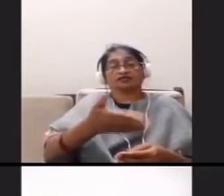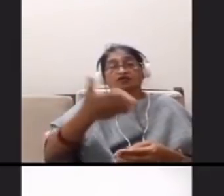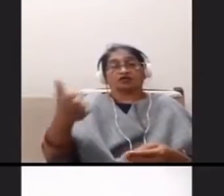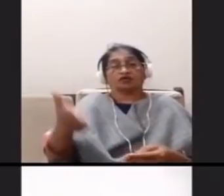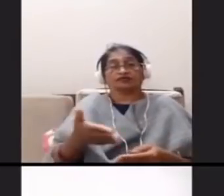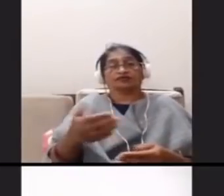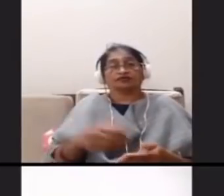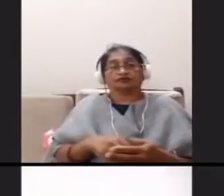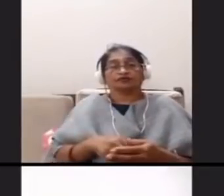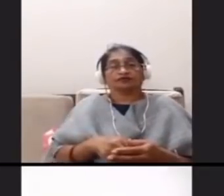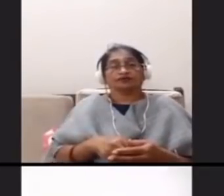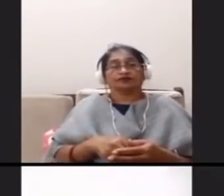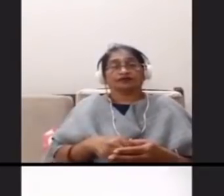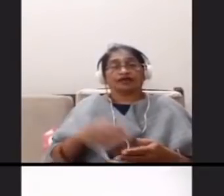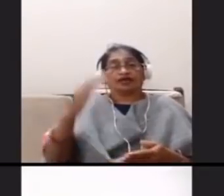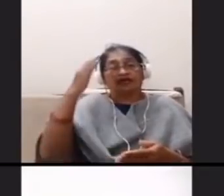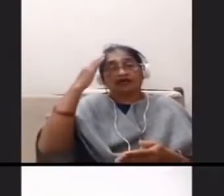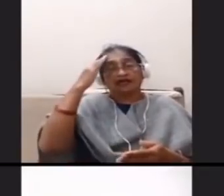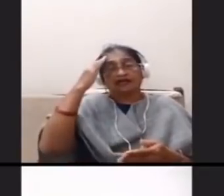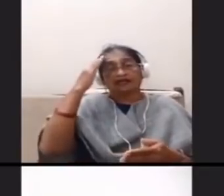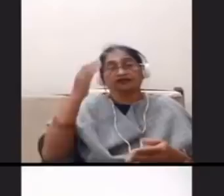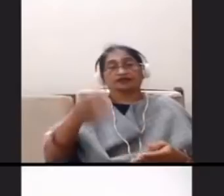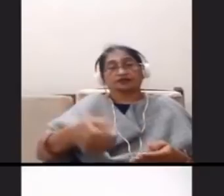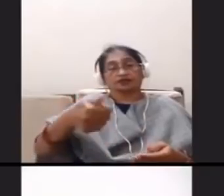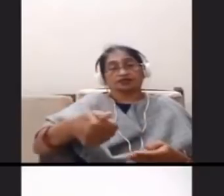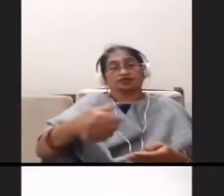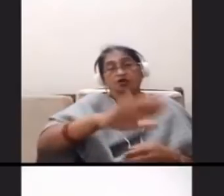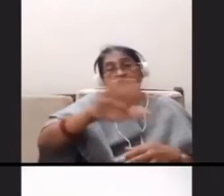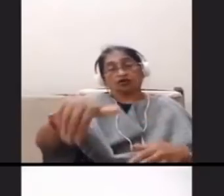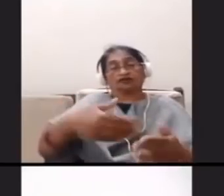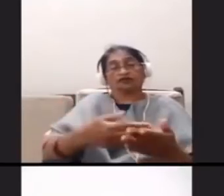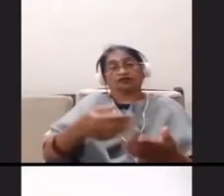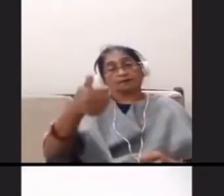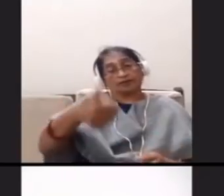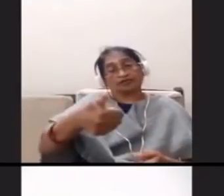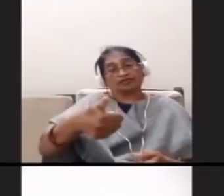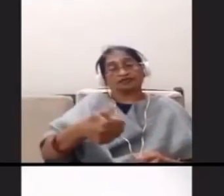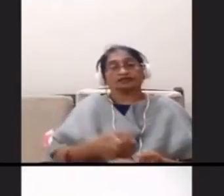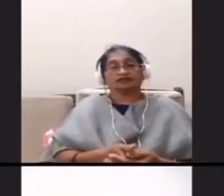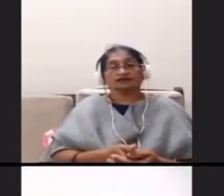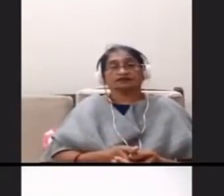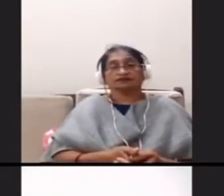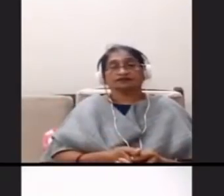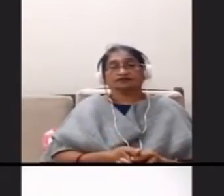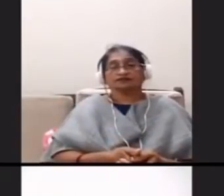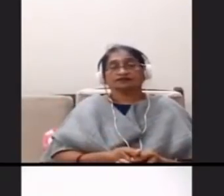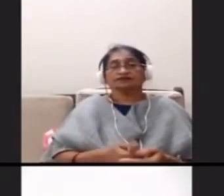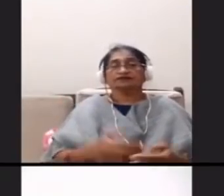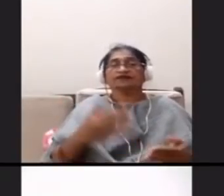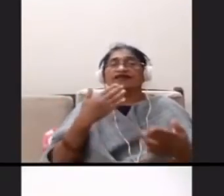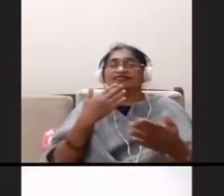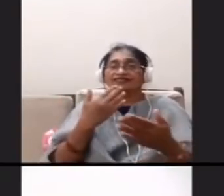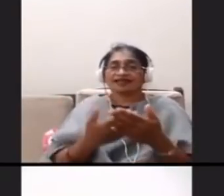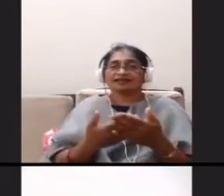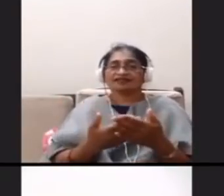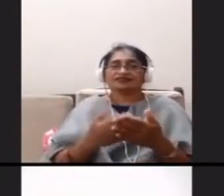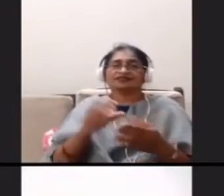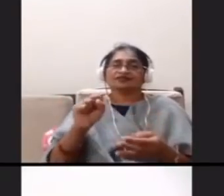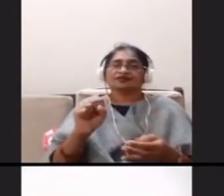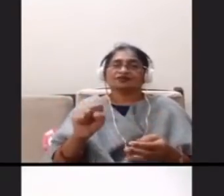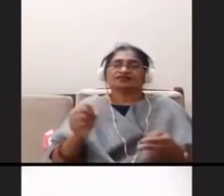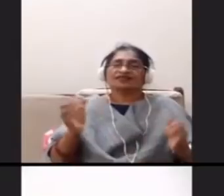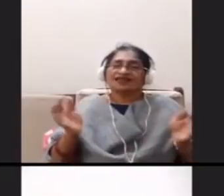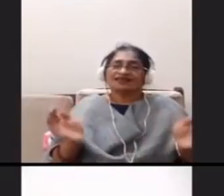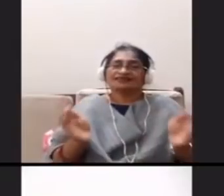have dreamt of. Wish you the very best. Thank you. Thank you, George, for your kind words. Thank you so much. Very encouraging. Thank you so